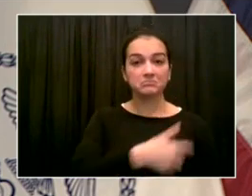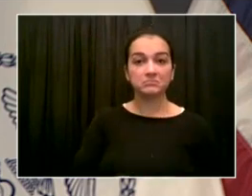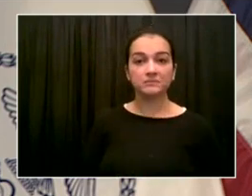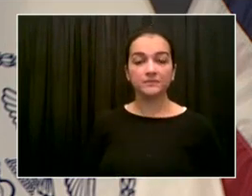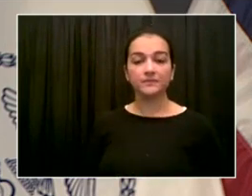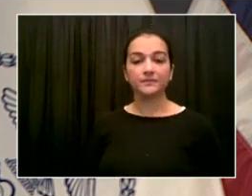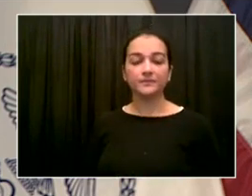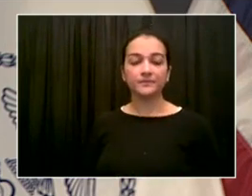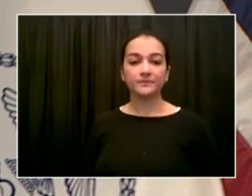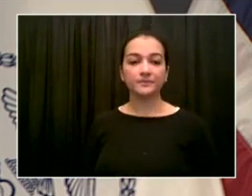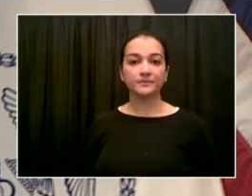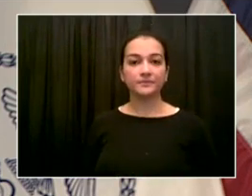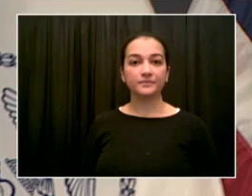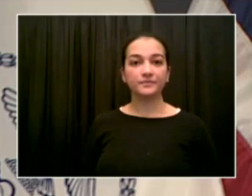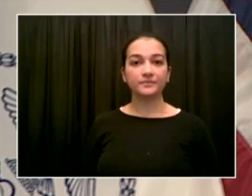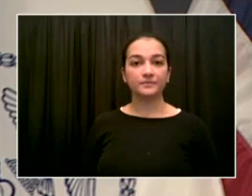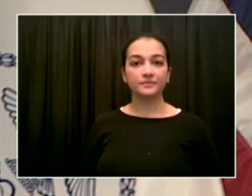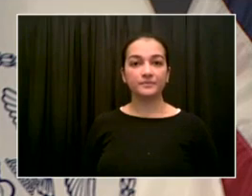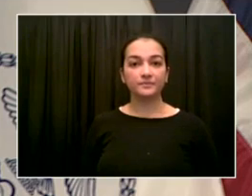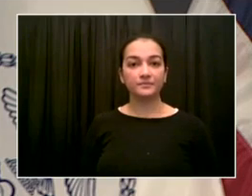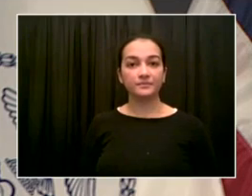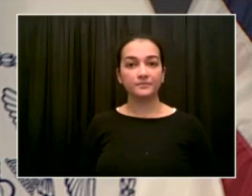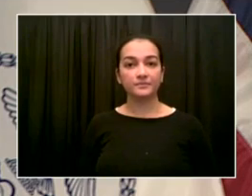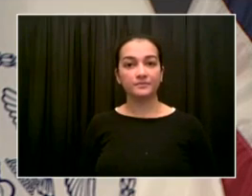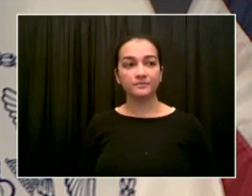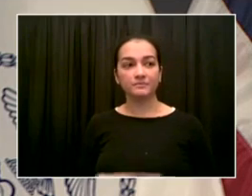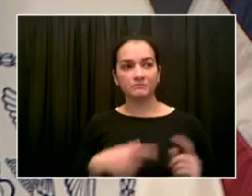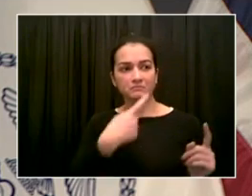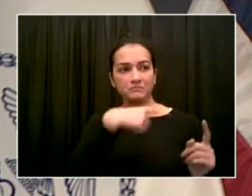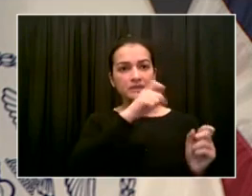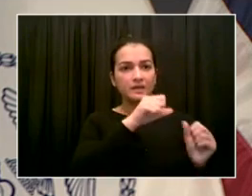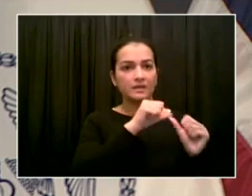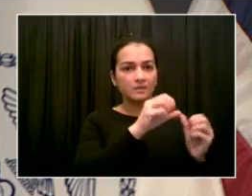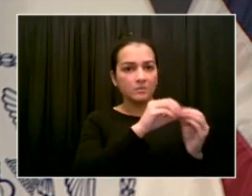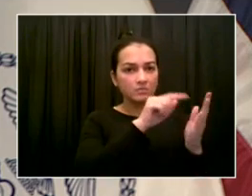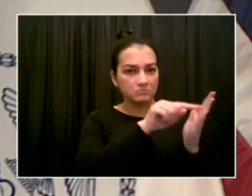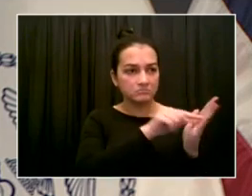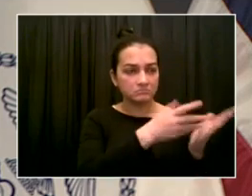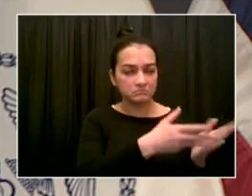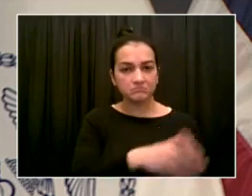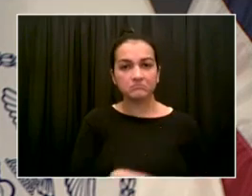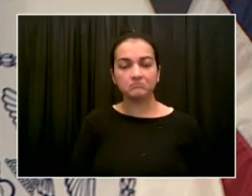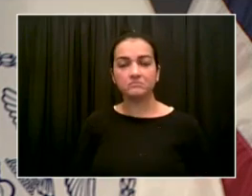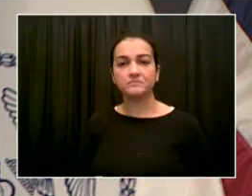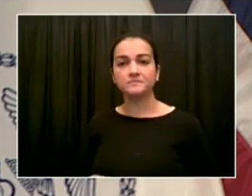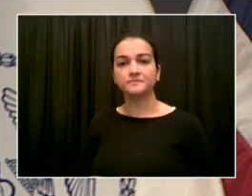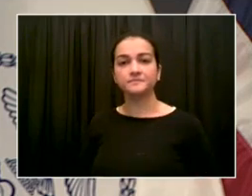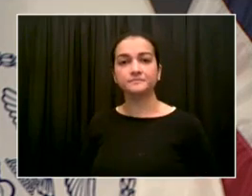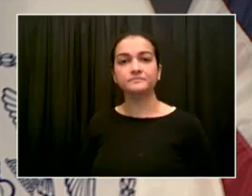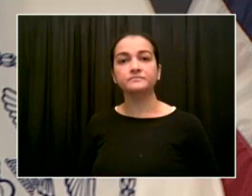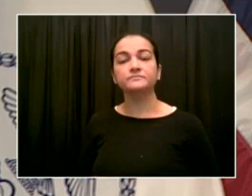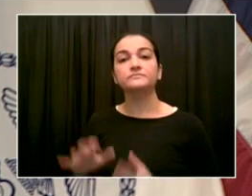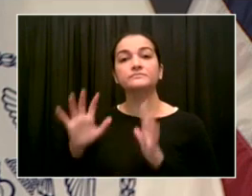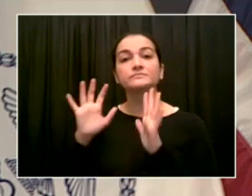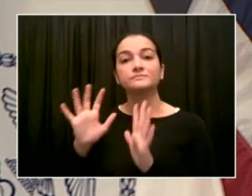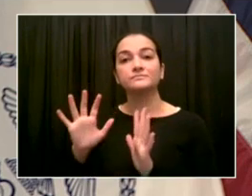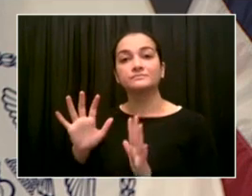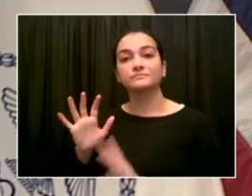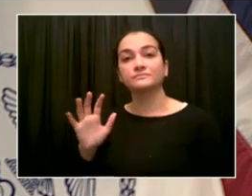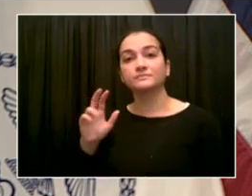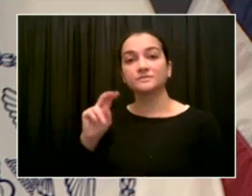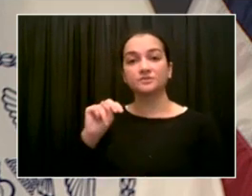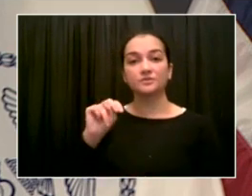the cases of their, the examples of their agencies. Okay, first of all, the vaccination rate among city employees now